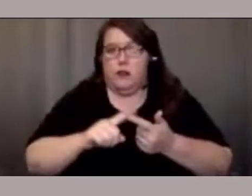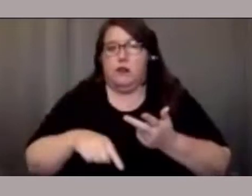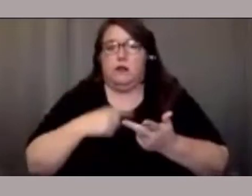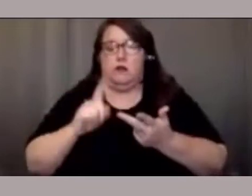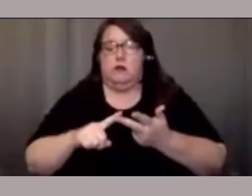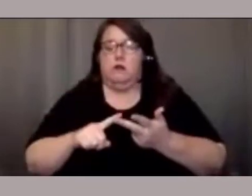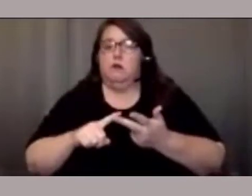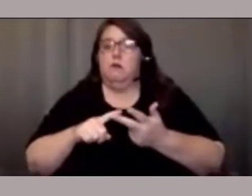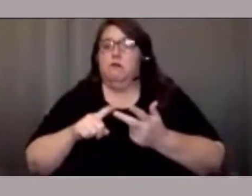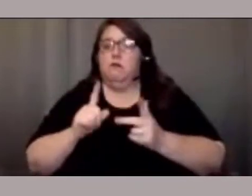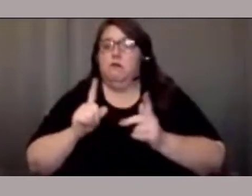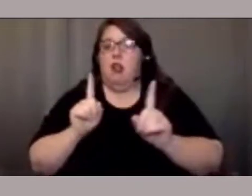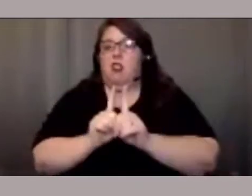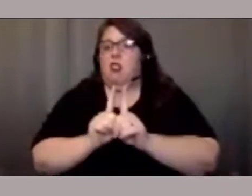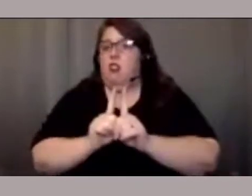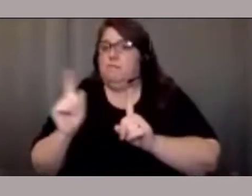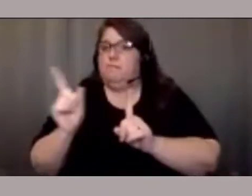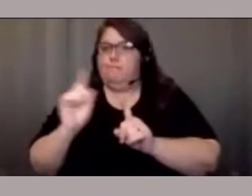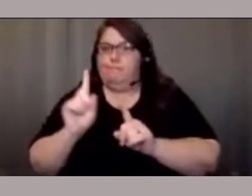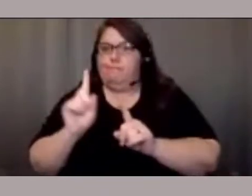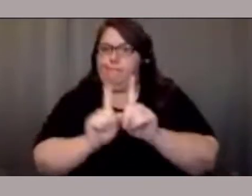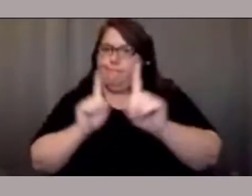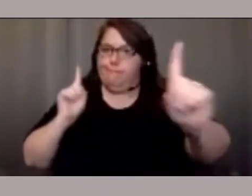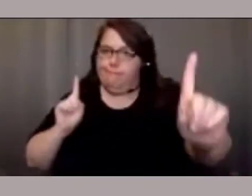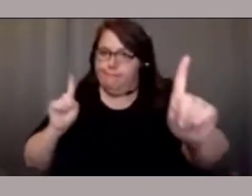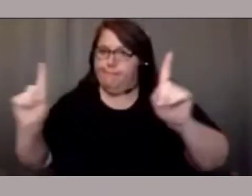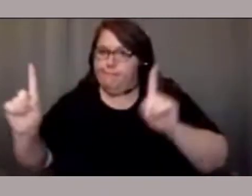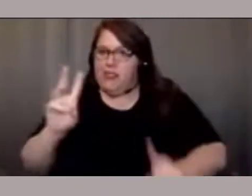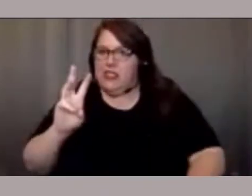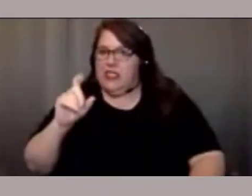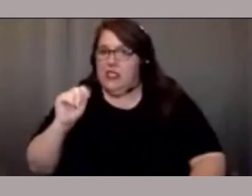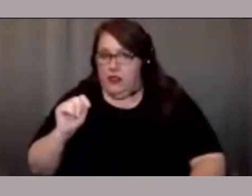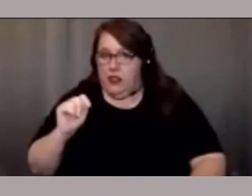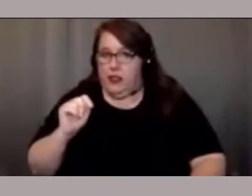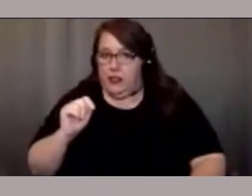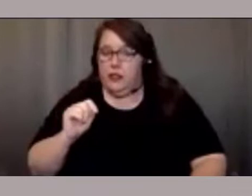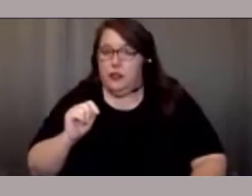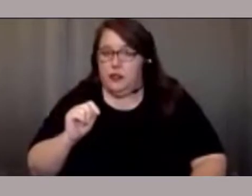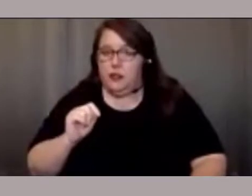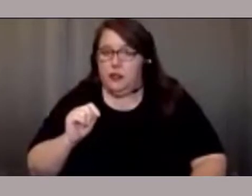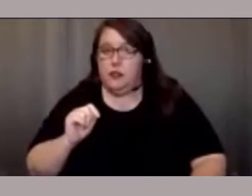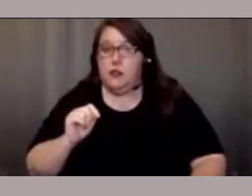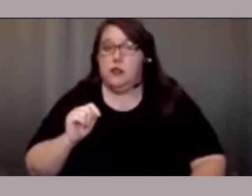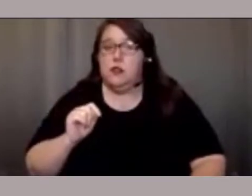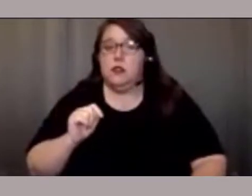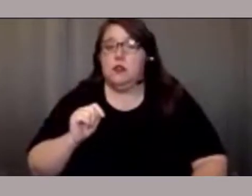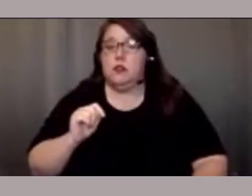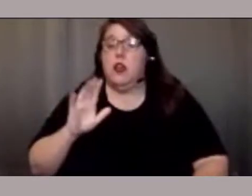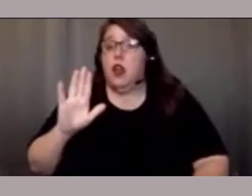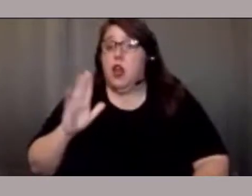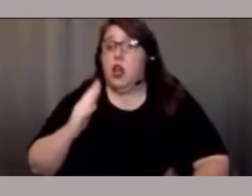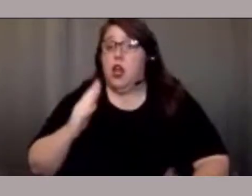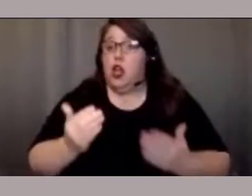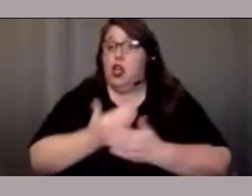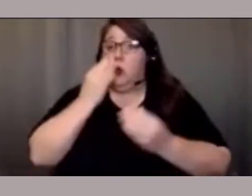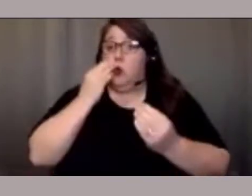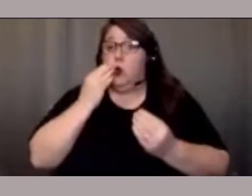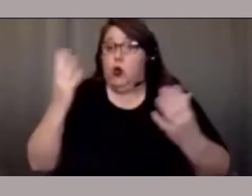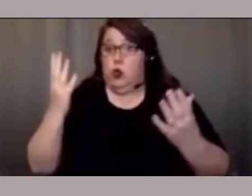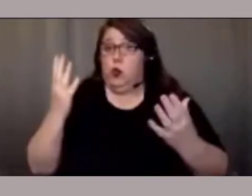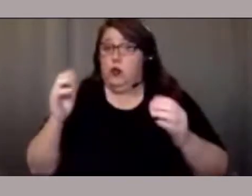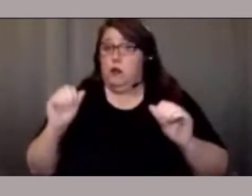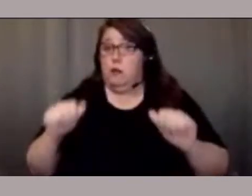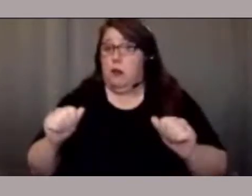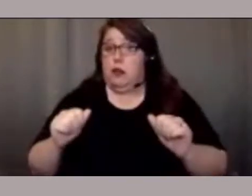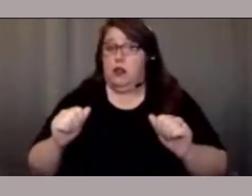feet away from others. You're probably aware today that we've gotten some new news about the value of potentially using two